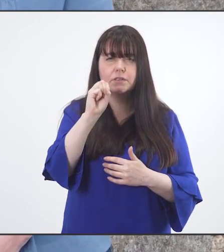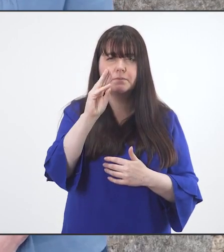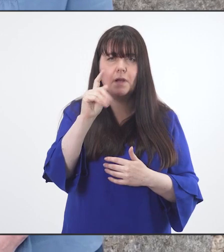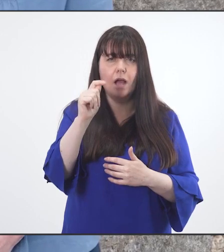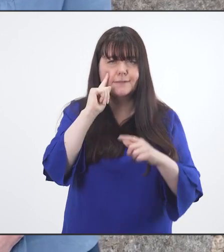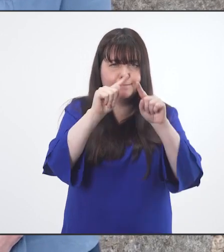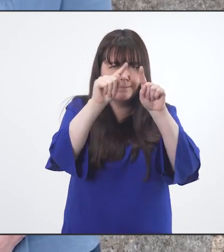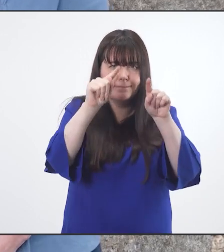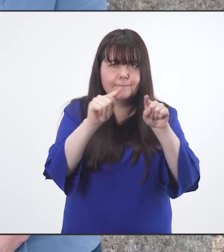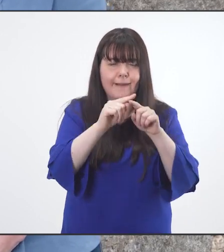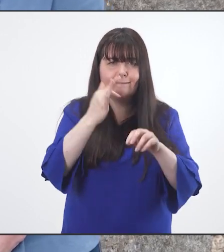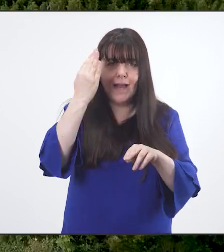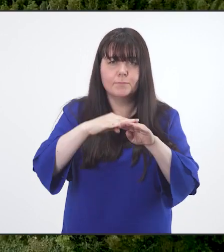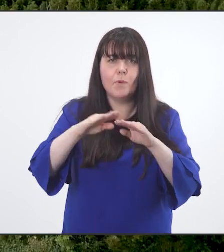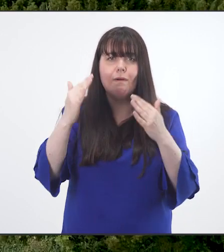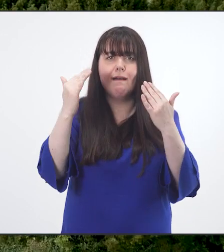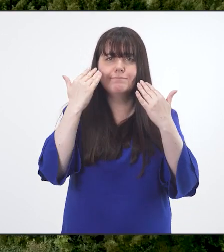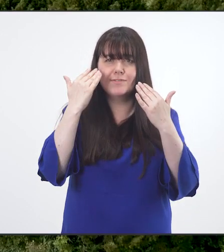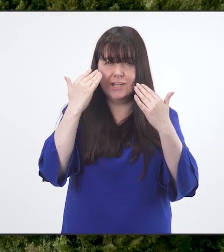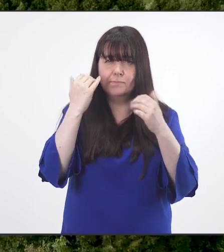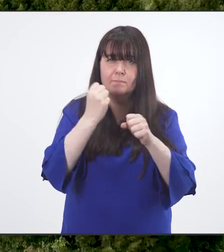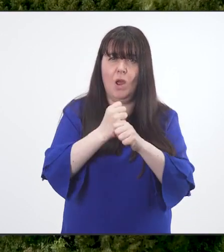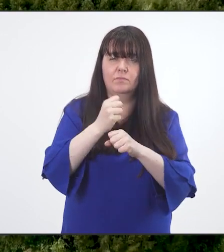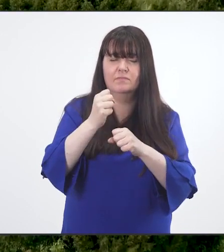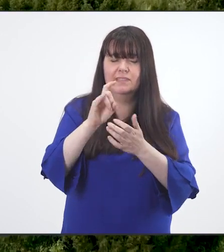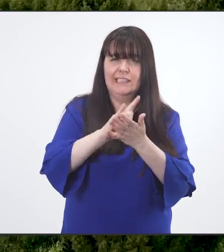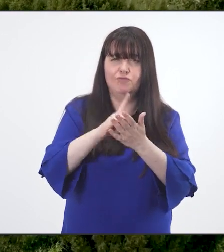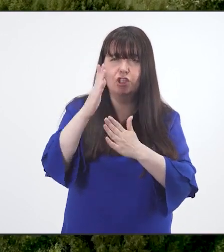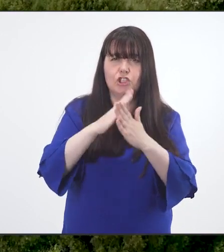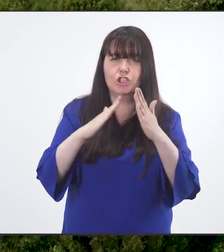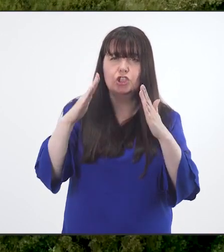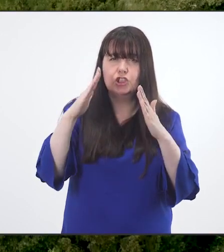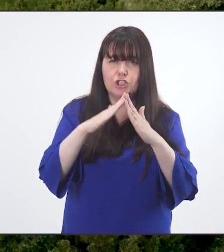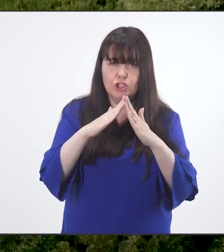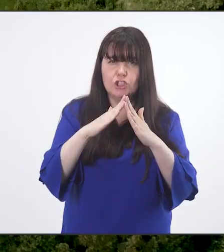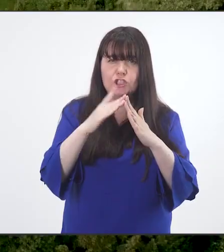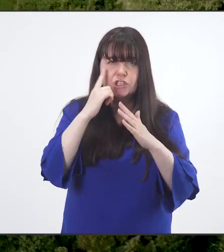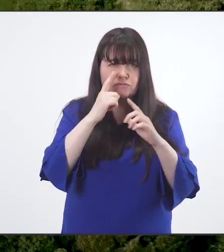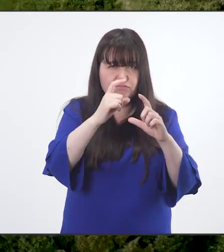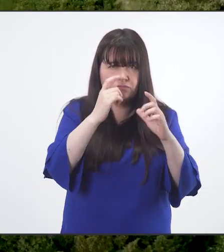hotspots to find out more information about the different aspects of its history.